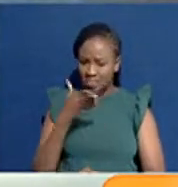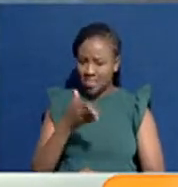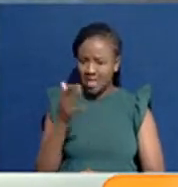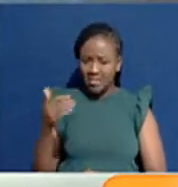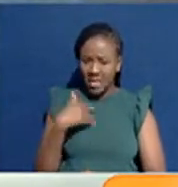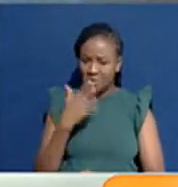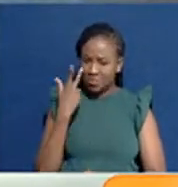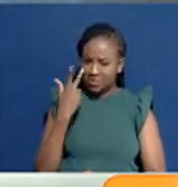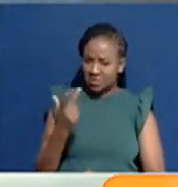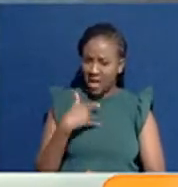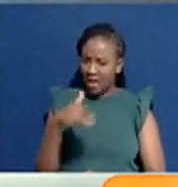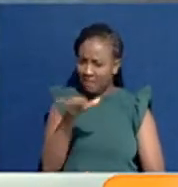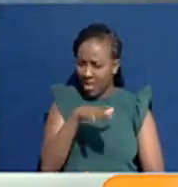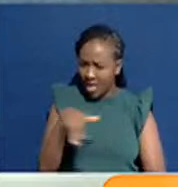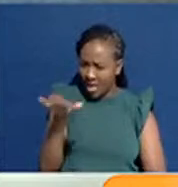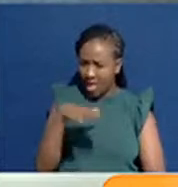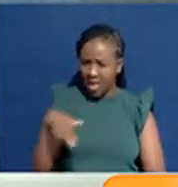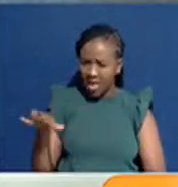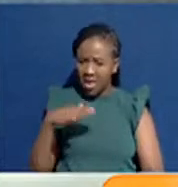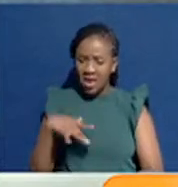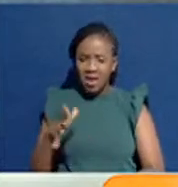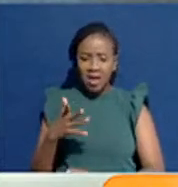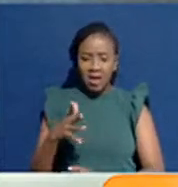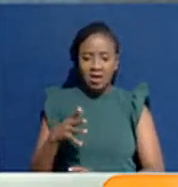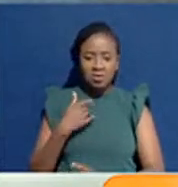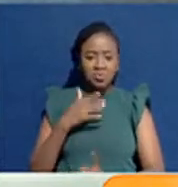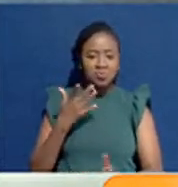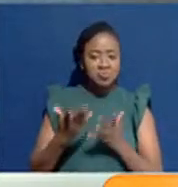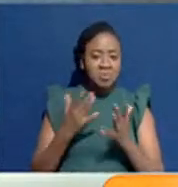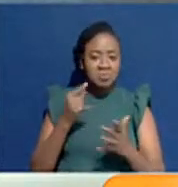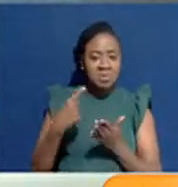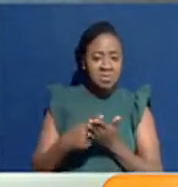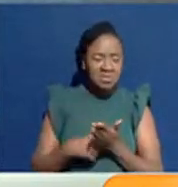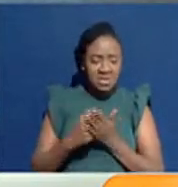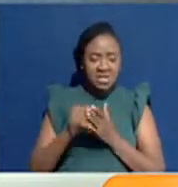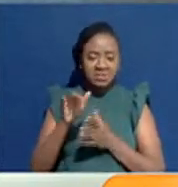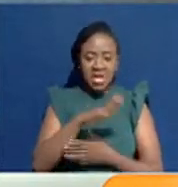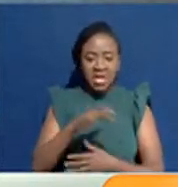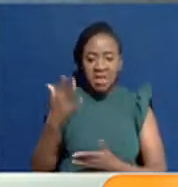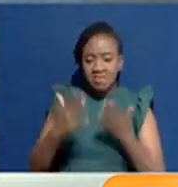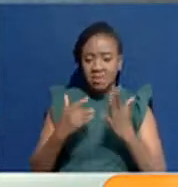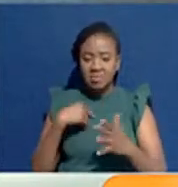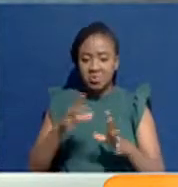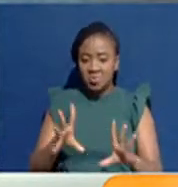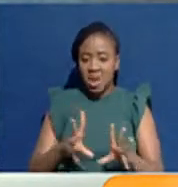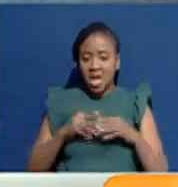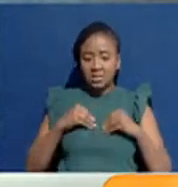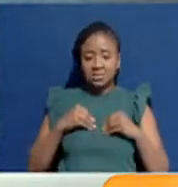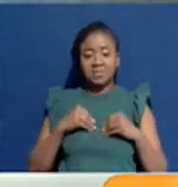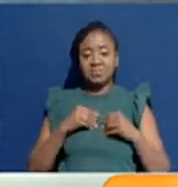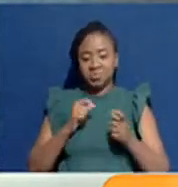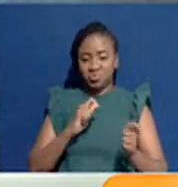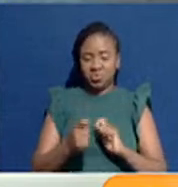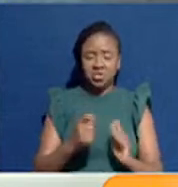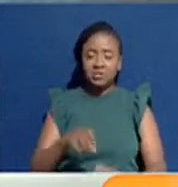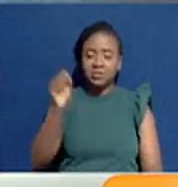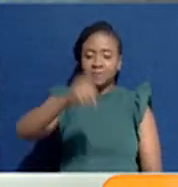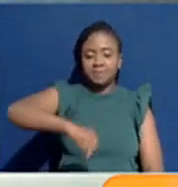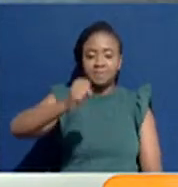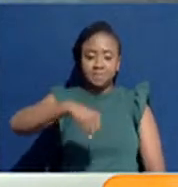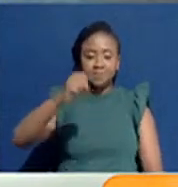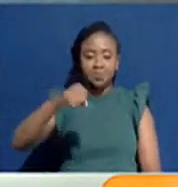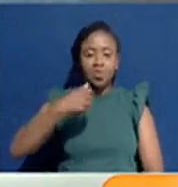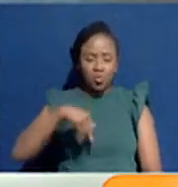the Finance and Planning Committee, but are there conversations you've had on areas that you might concede based on the feedback? Yeah. We have had